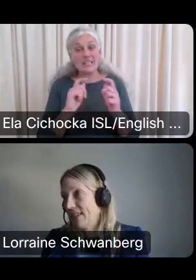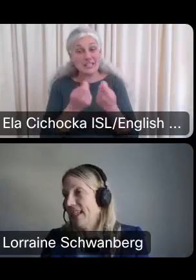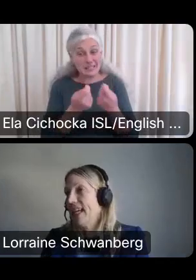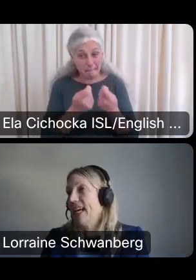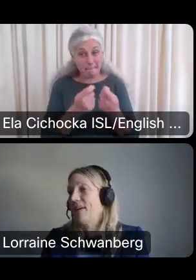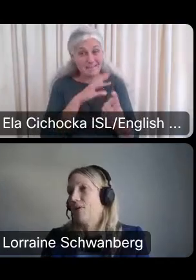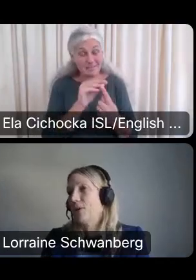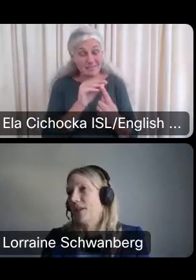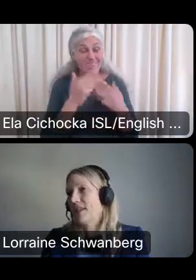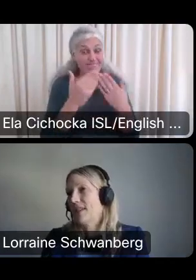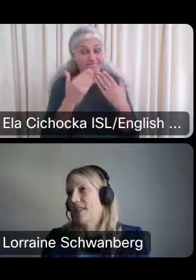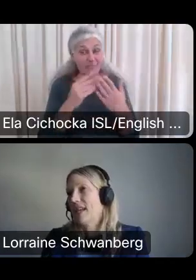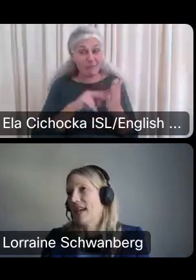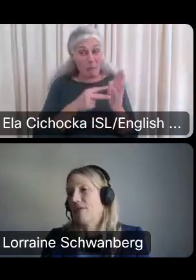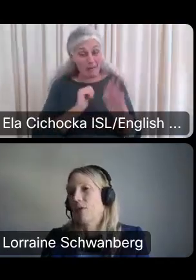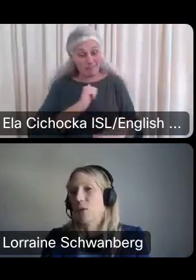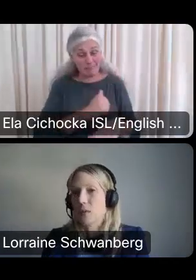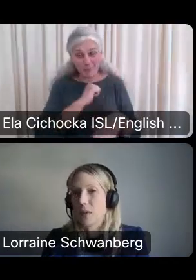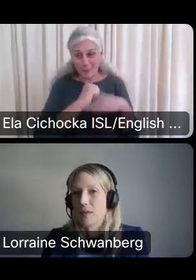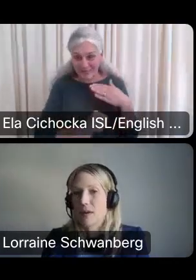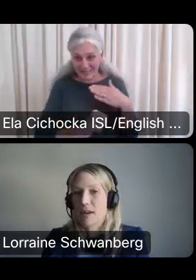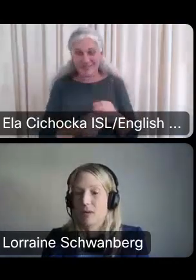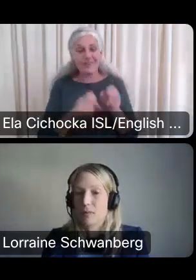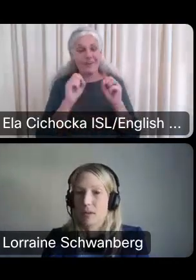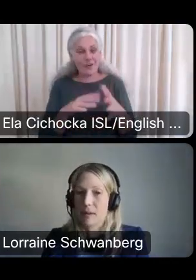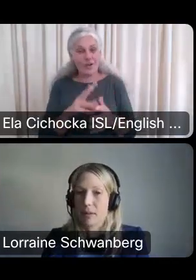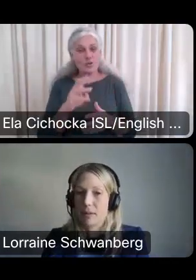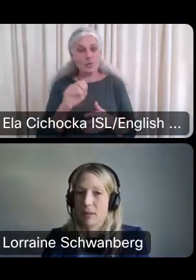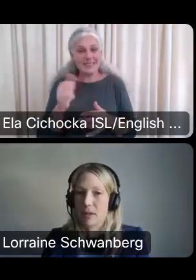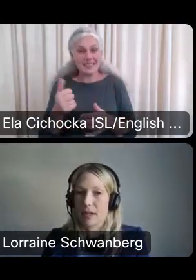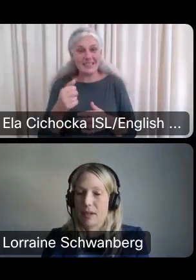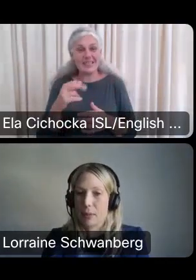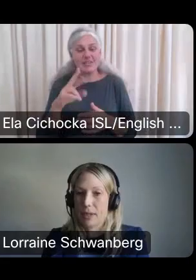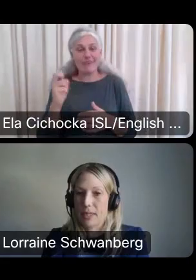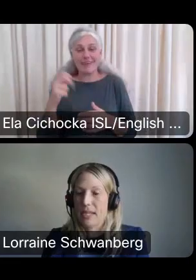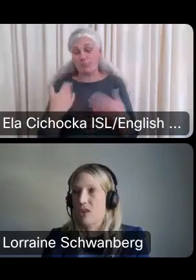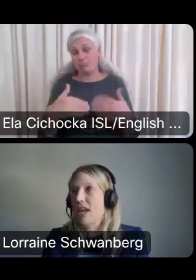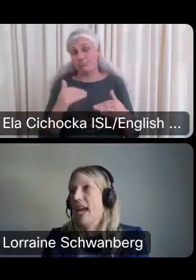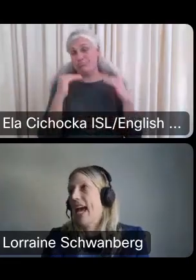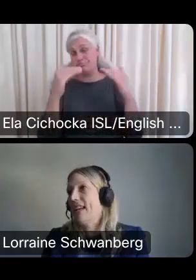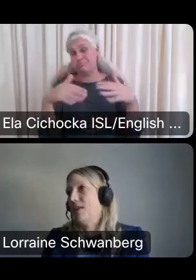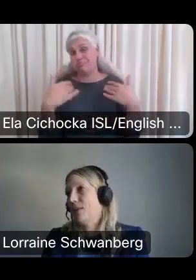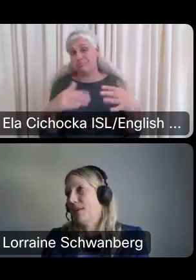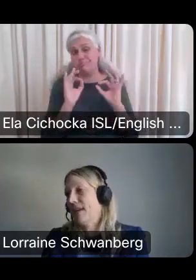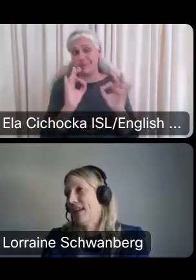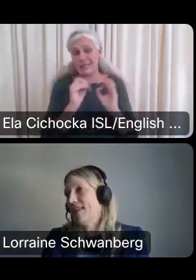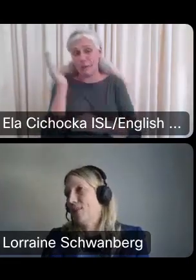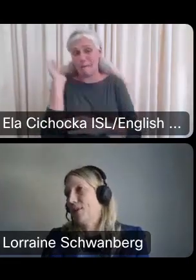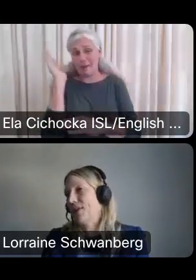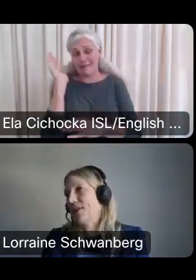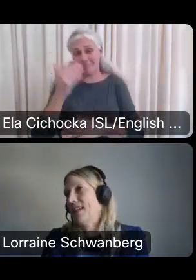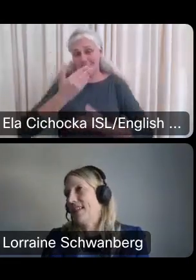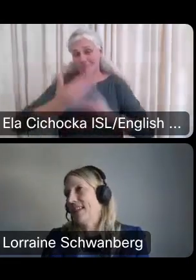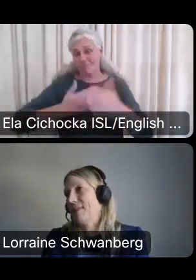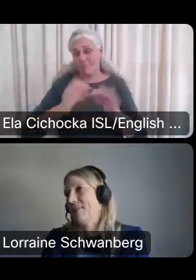particular for organising today. Of course, Wini Ryan, who's been an absolute star giving her presentation, and to our